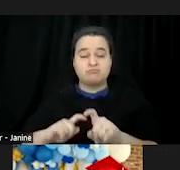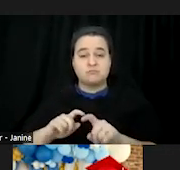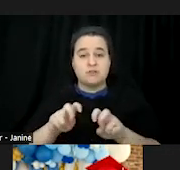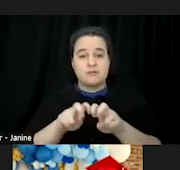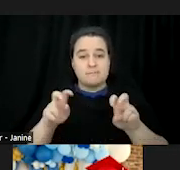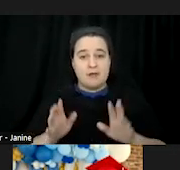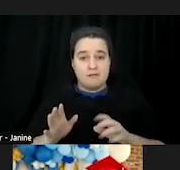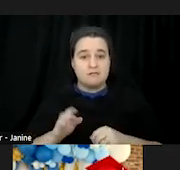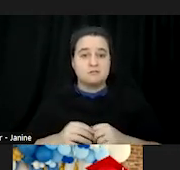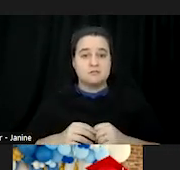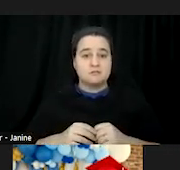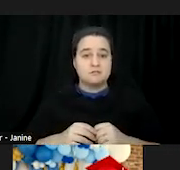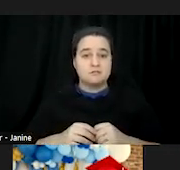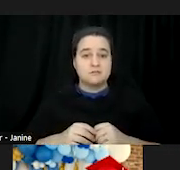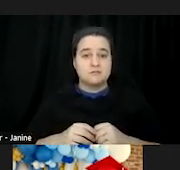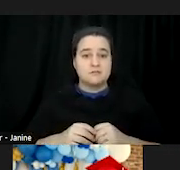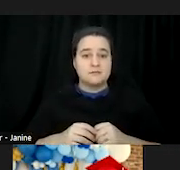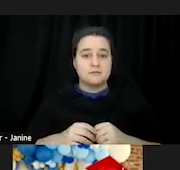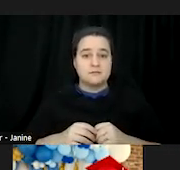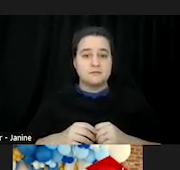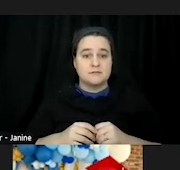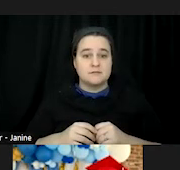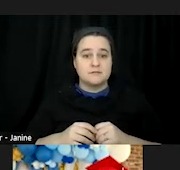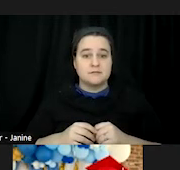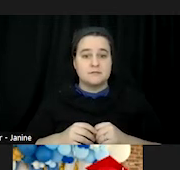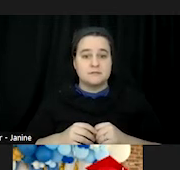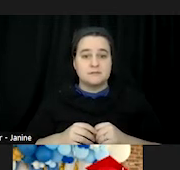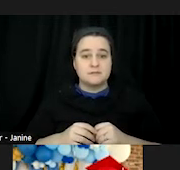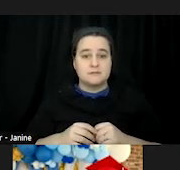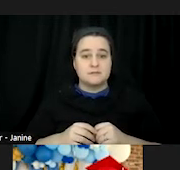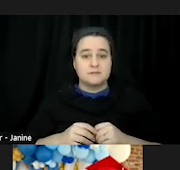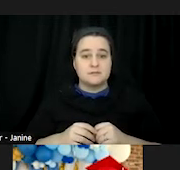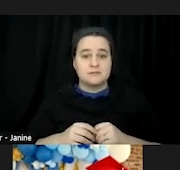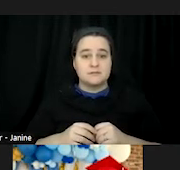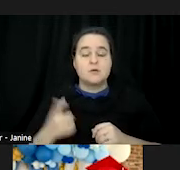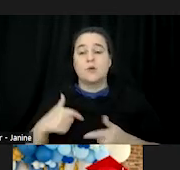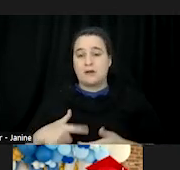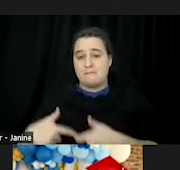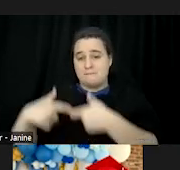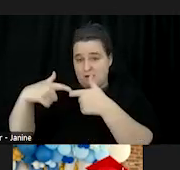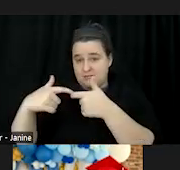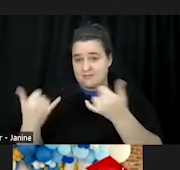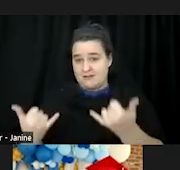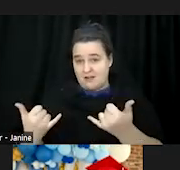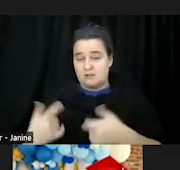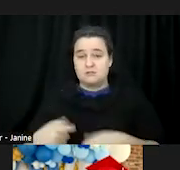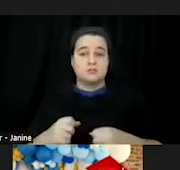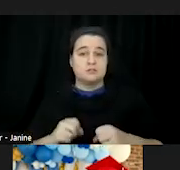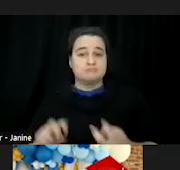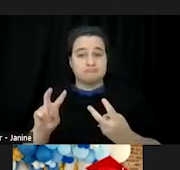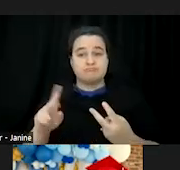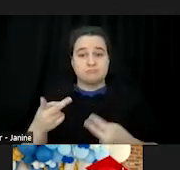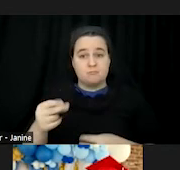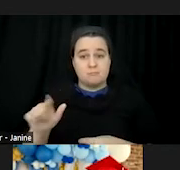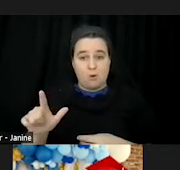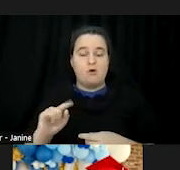panelists, some people will, excuse me, we're going to pause here and launch our poll and then